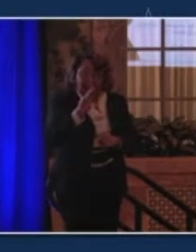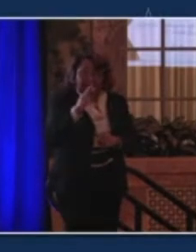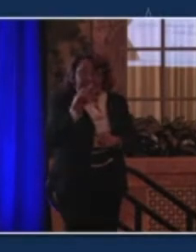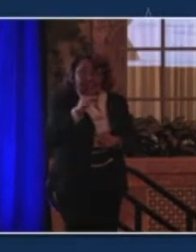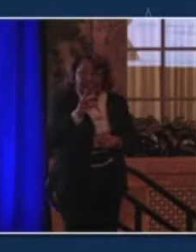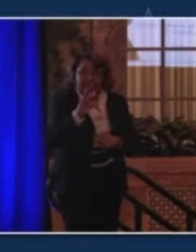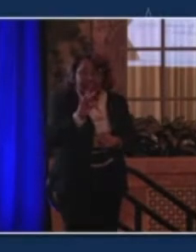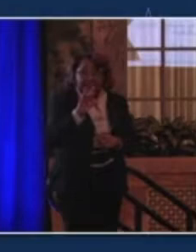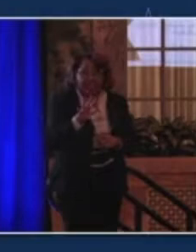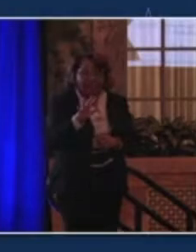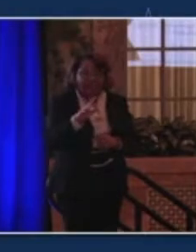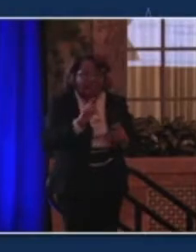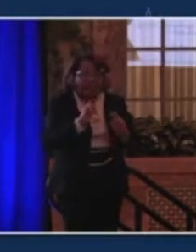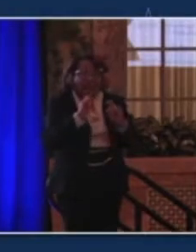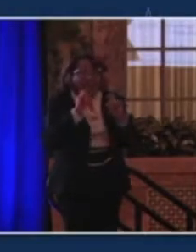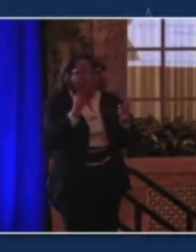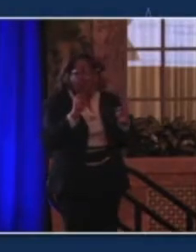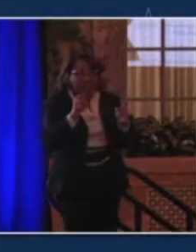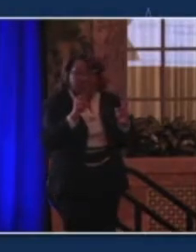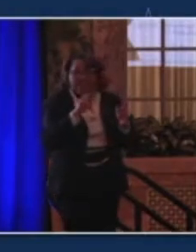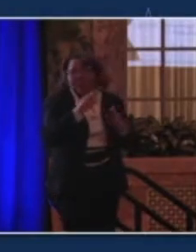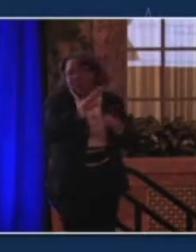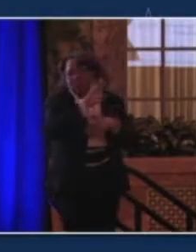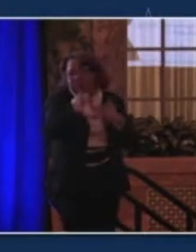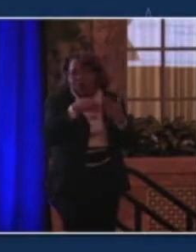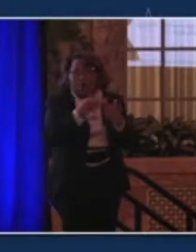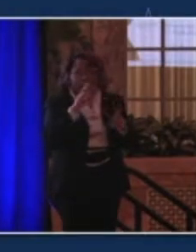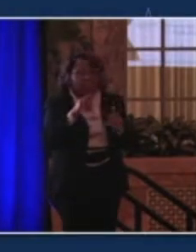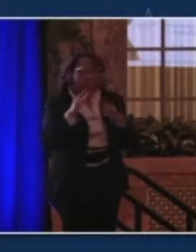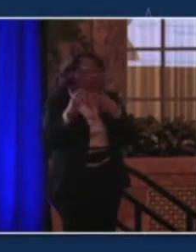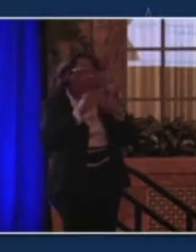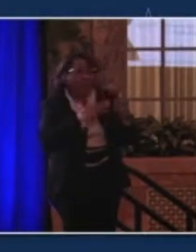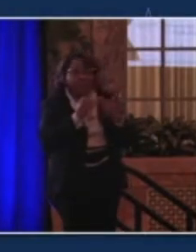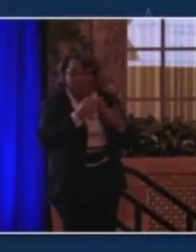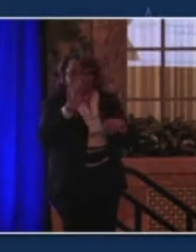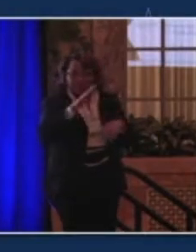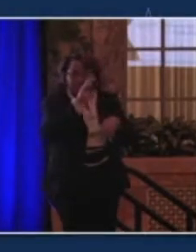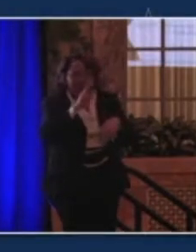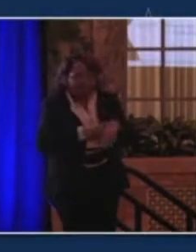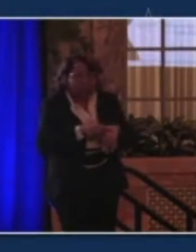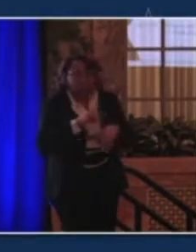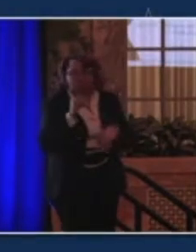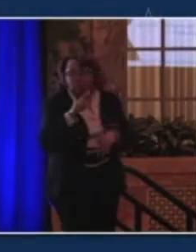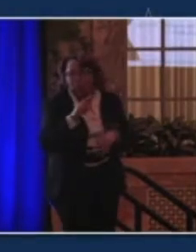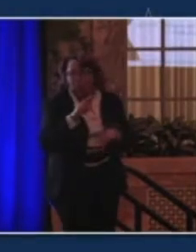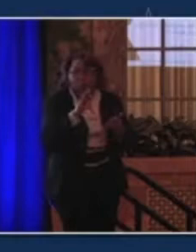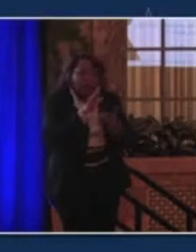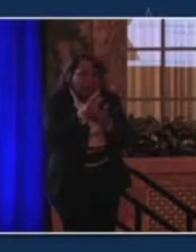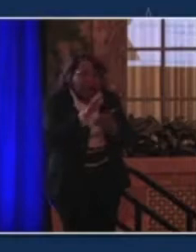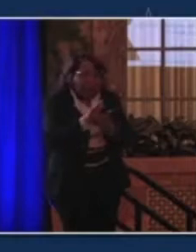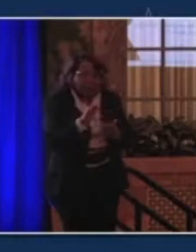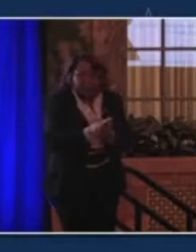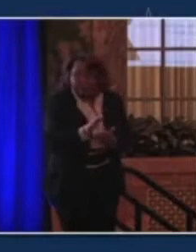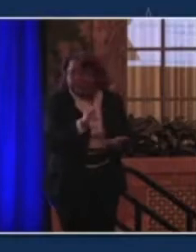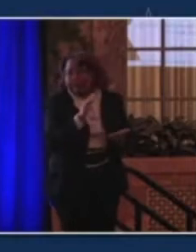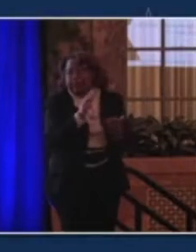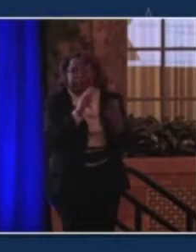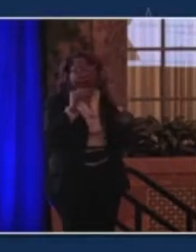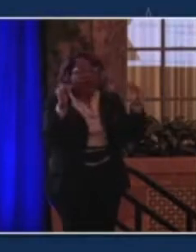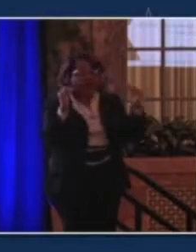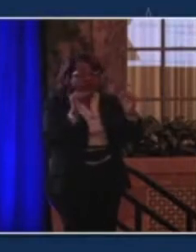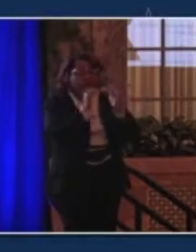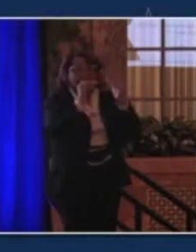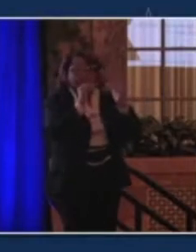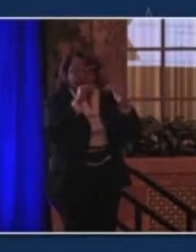1985, he gave all residents, regardless of nationality or citizenship status, fair and